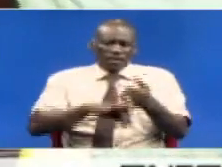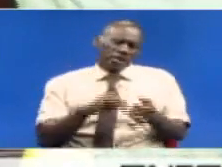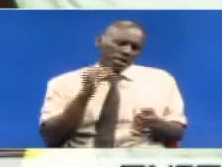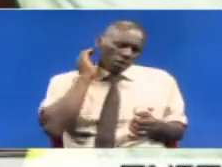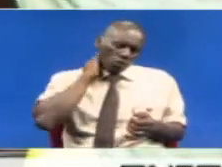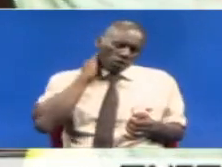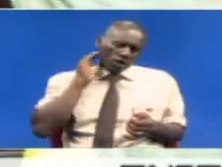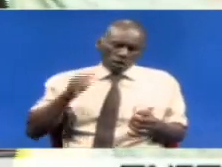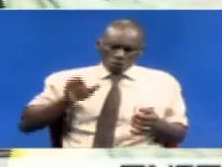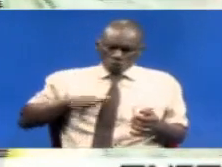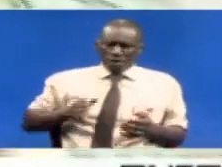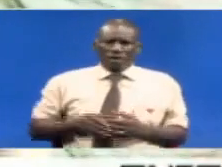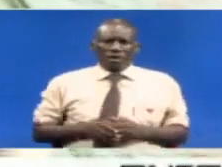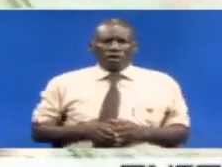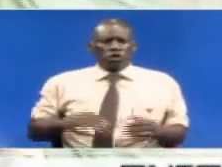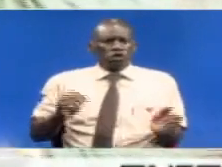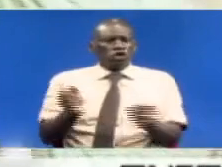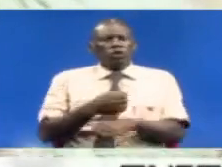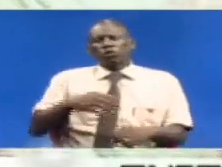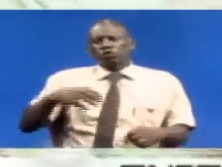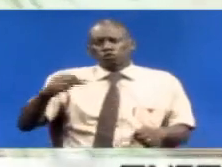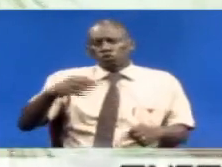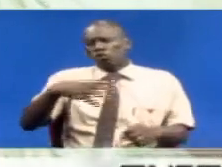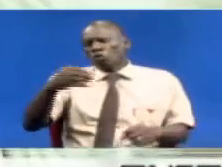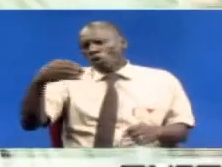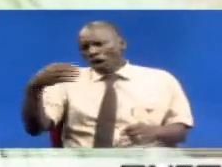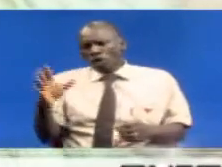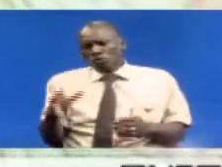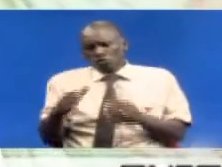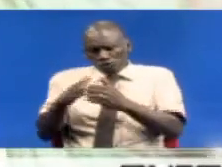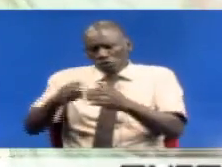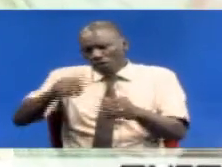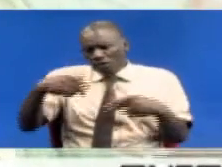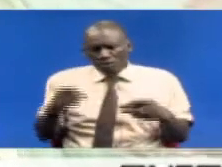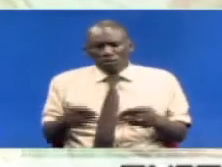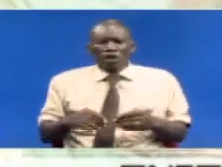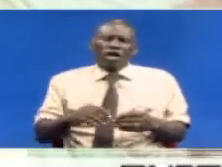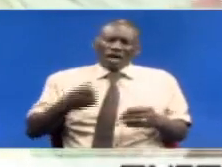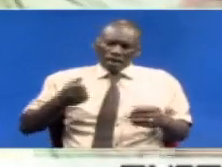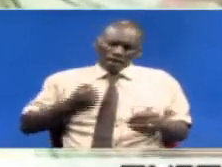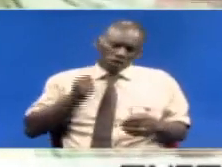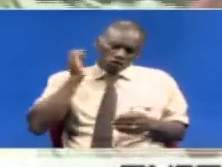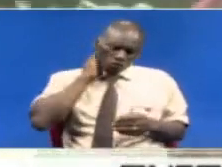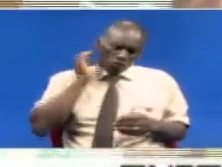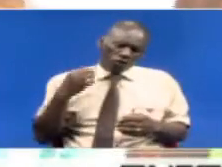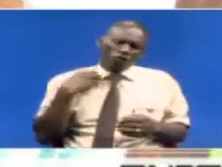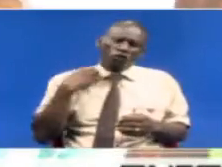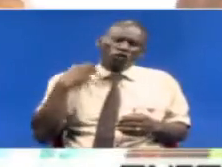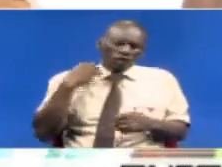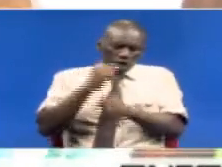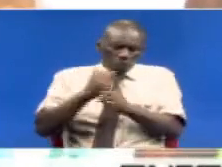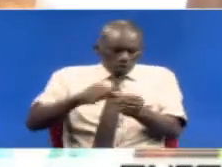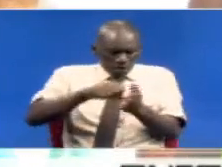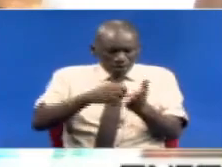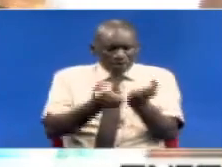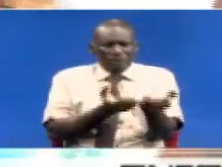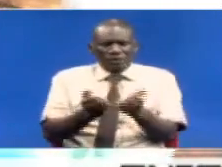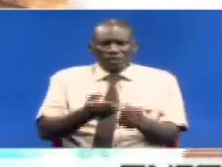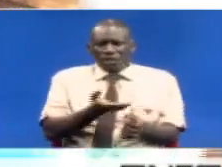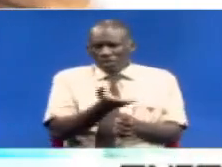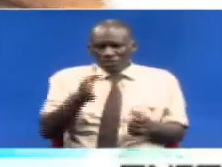mimi siwezi nikaenda nje sababu mimi najua wasichana wa Murang'a ni watu ambao wanajitolea sana hata kibiashara. But these women